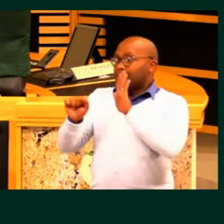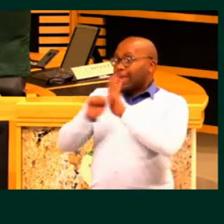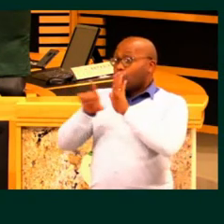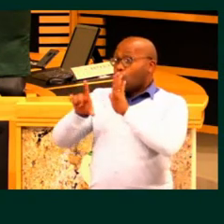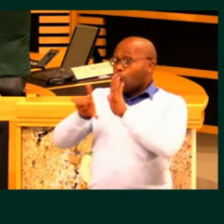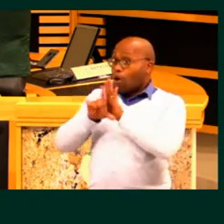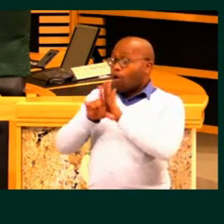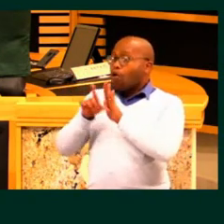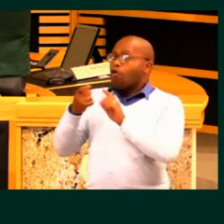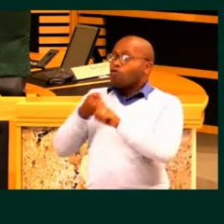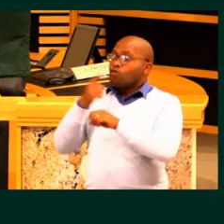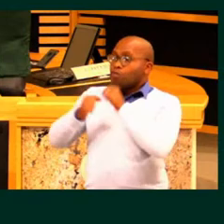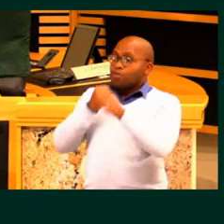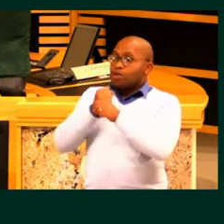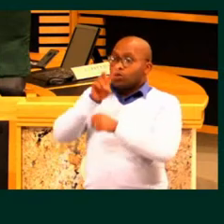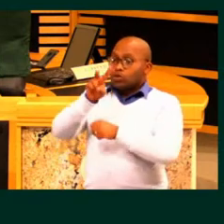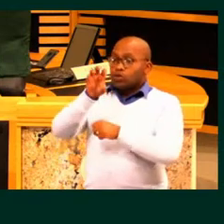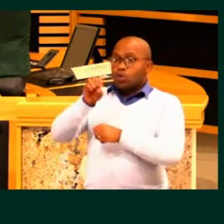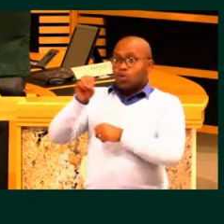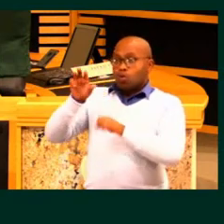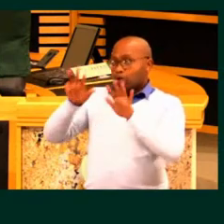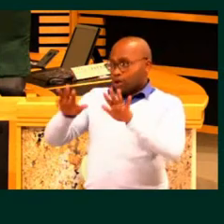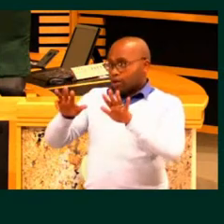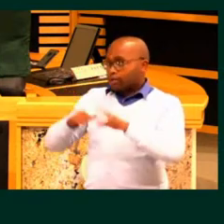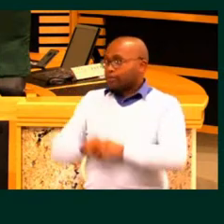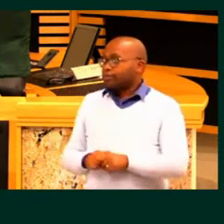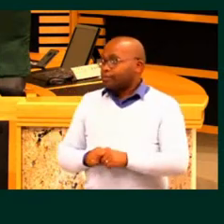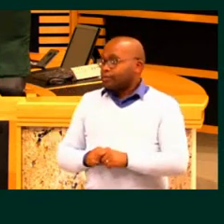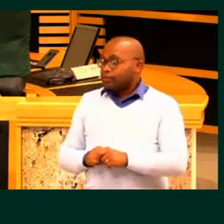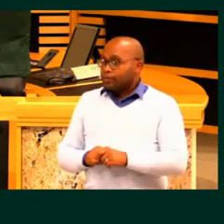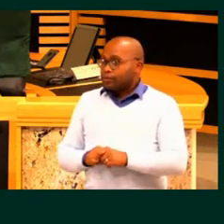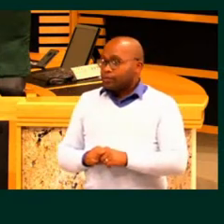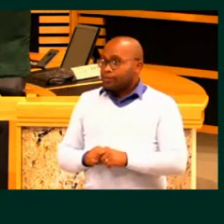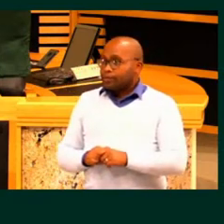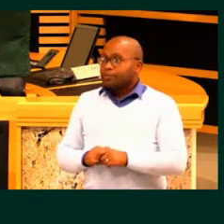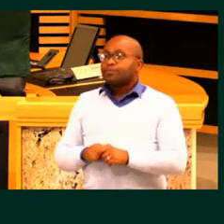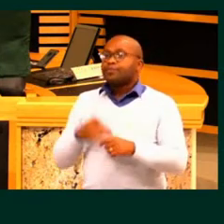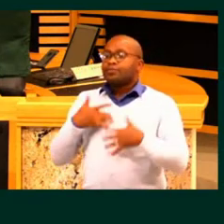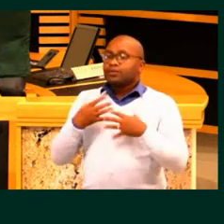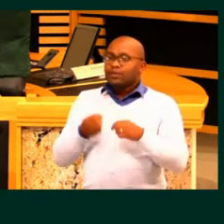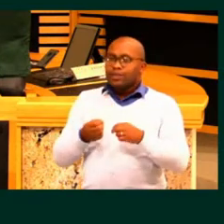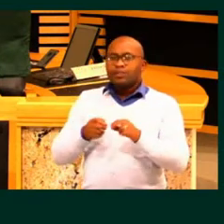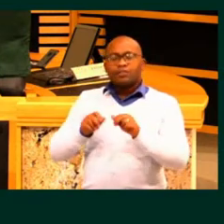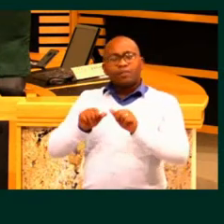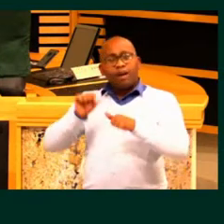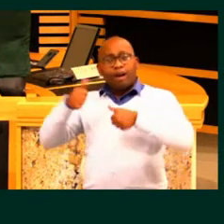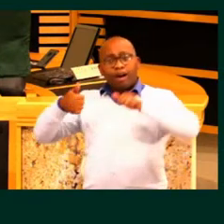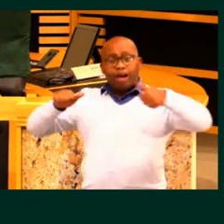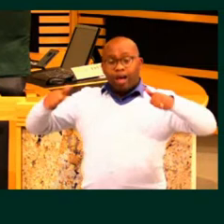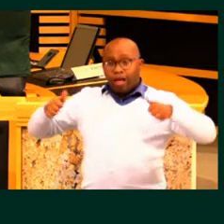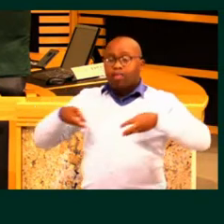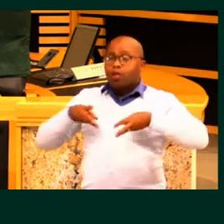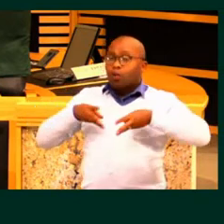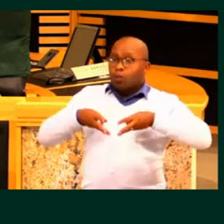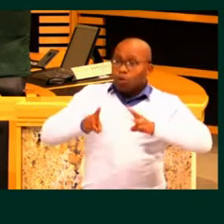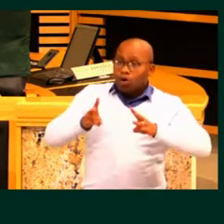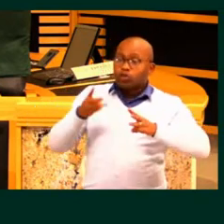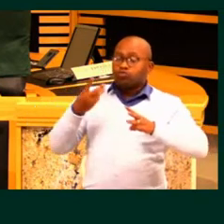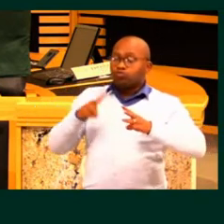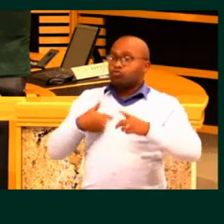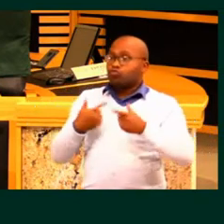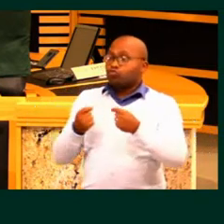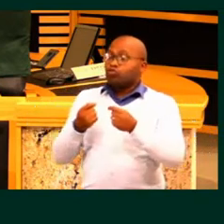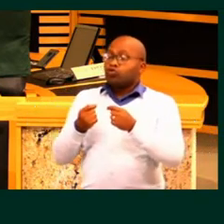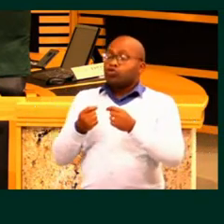communities and stakeholders during the delivery of services there are various formal structures in place in the regions districts and local municipalities and